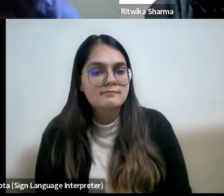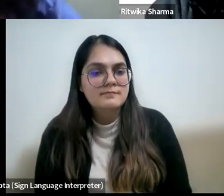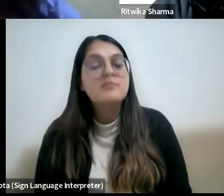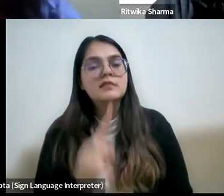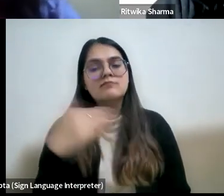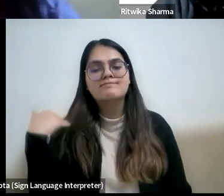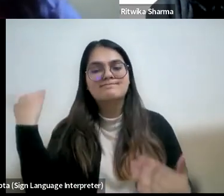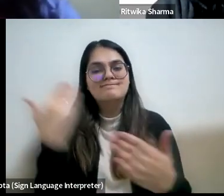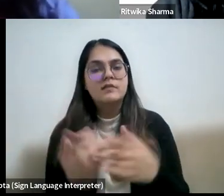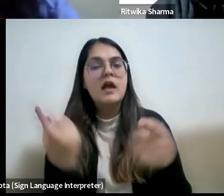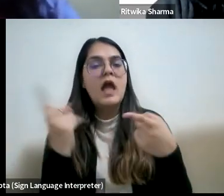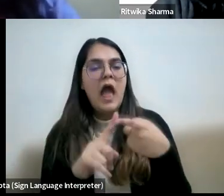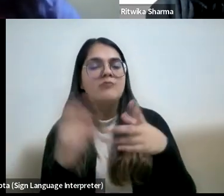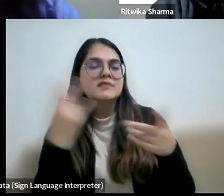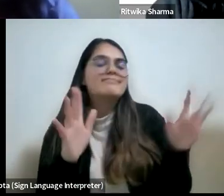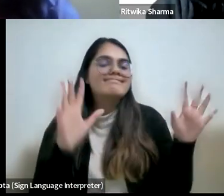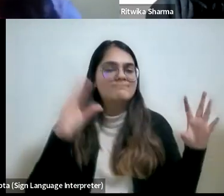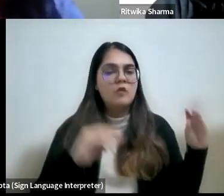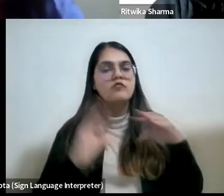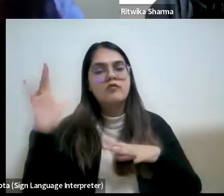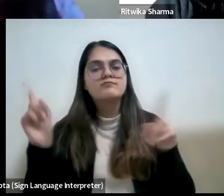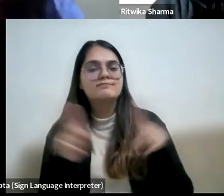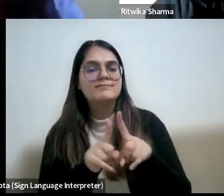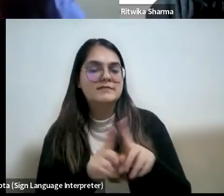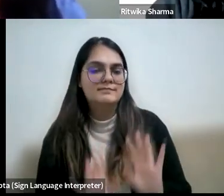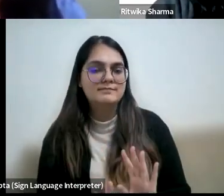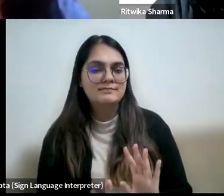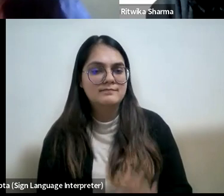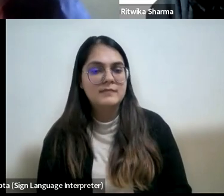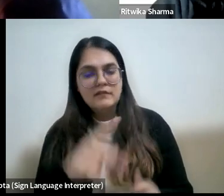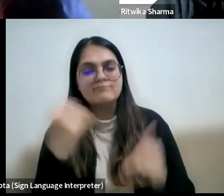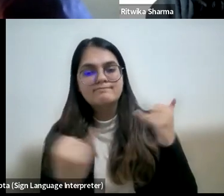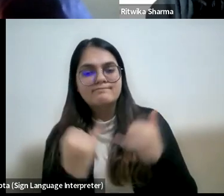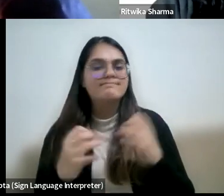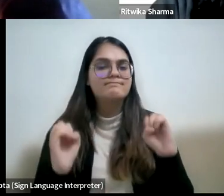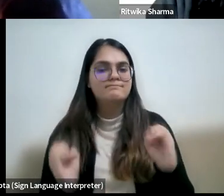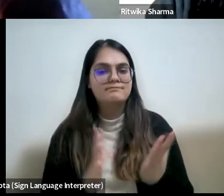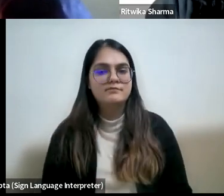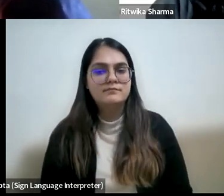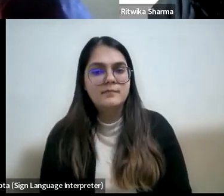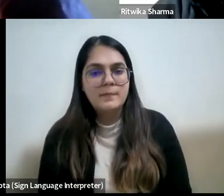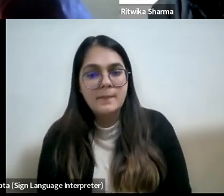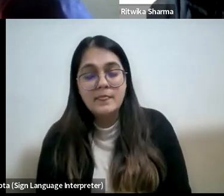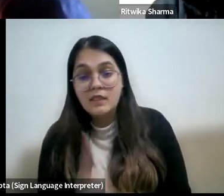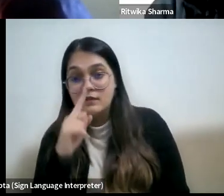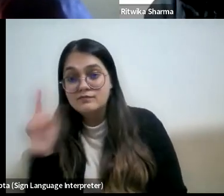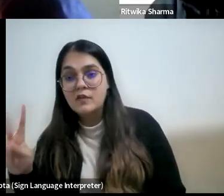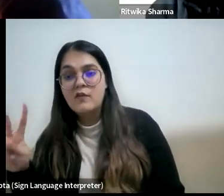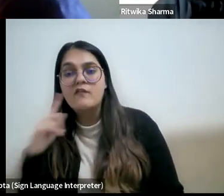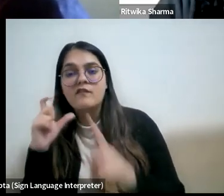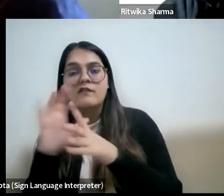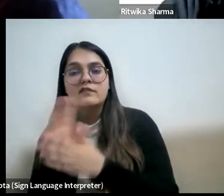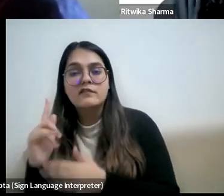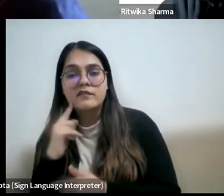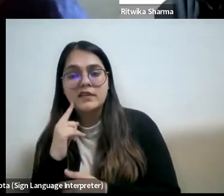has on and off and majorly fed in what we have been able to do. And my understanding is that